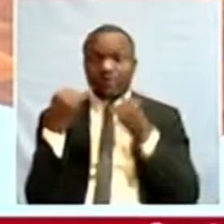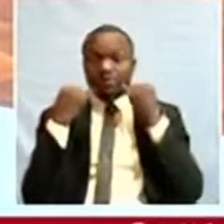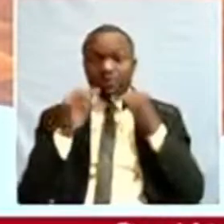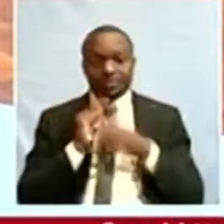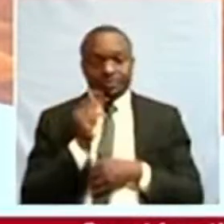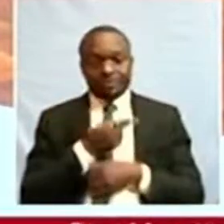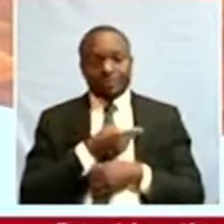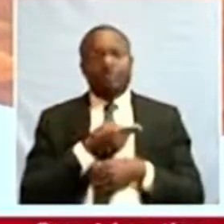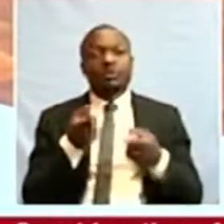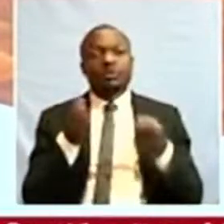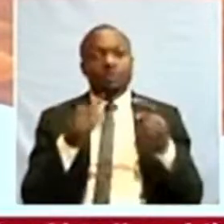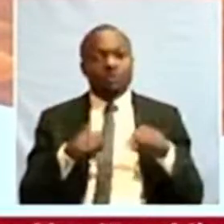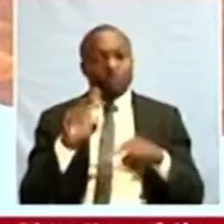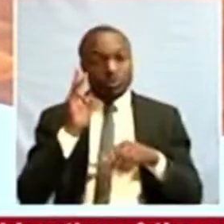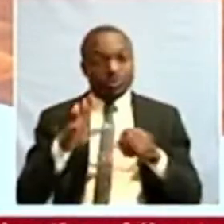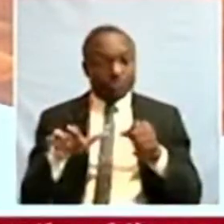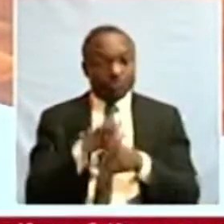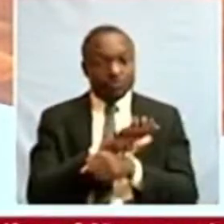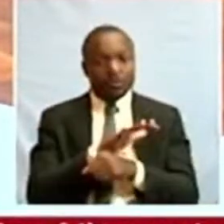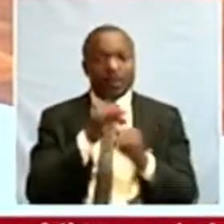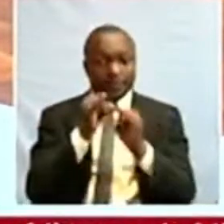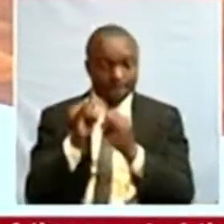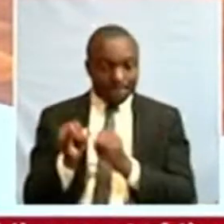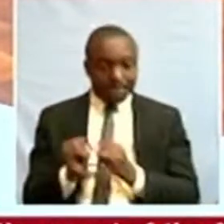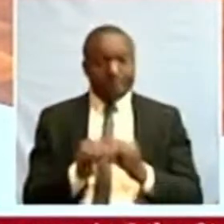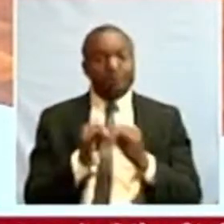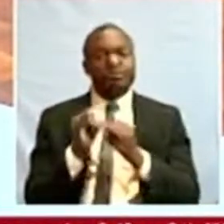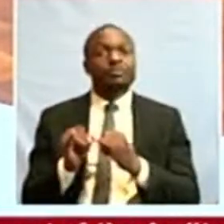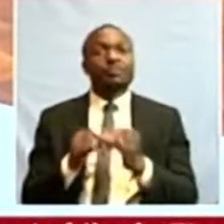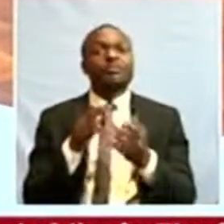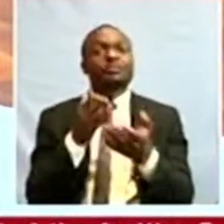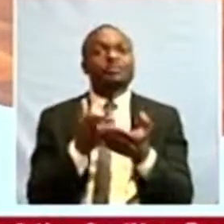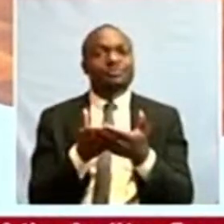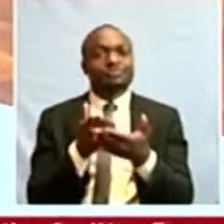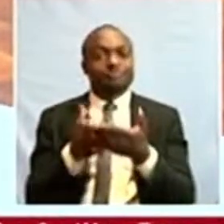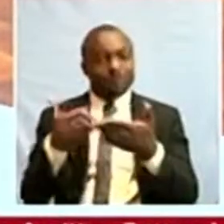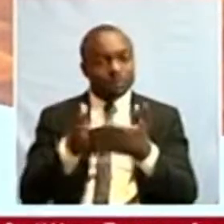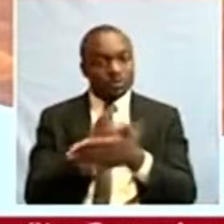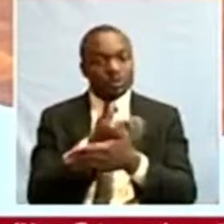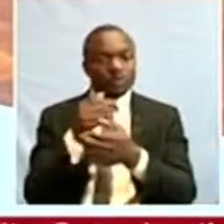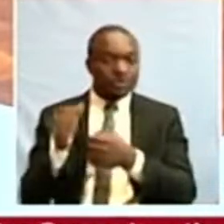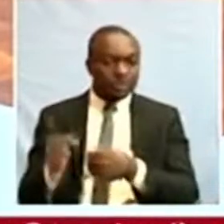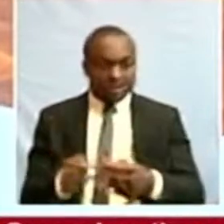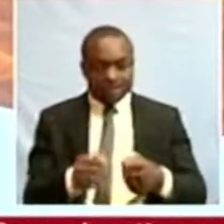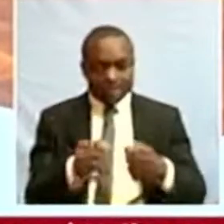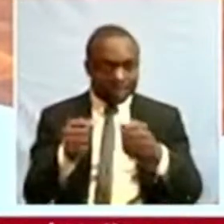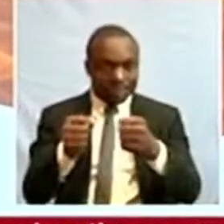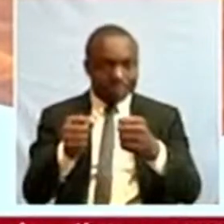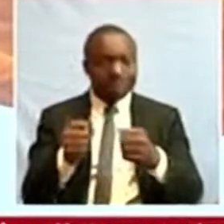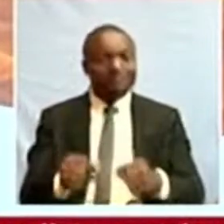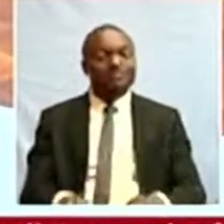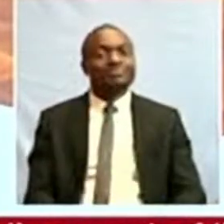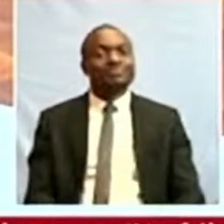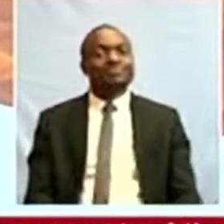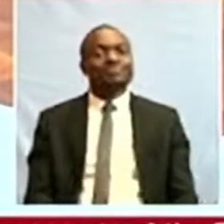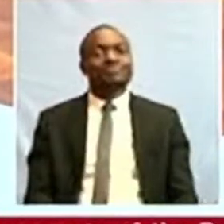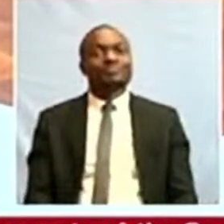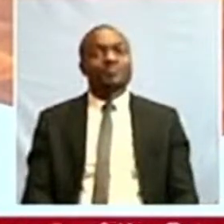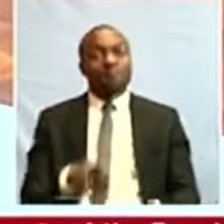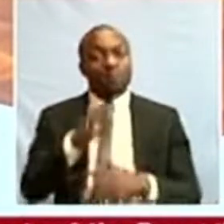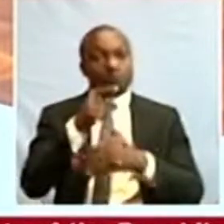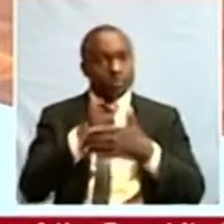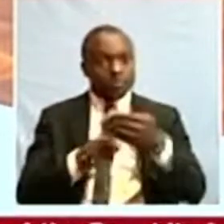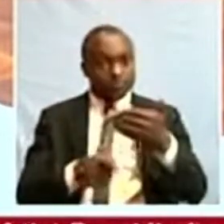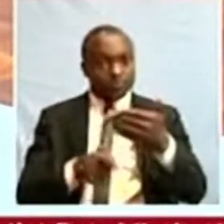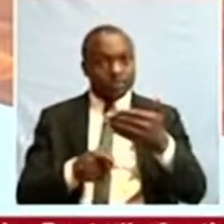when we are going to fully implement this new system of yours, and what are